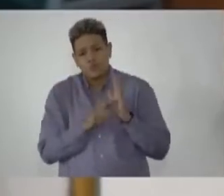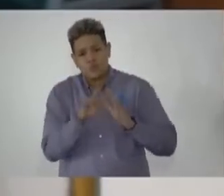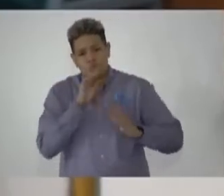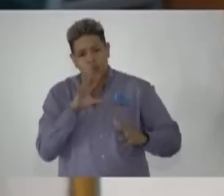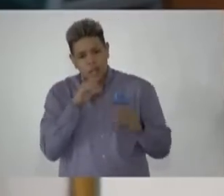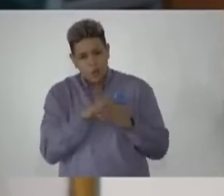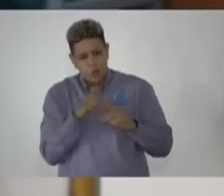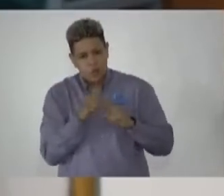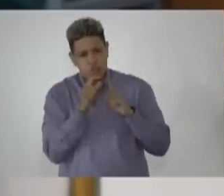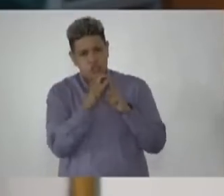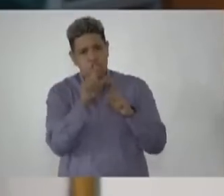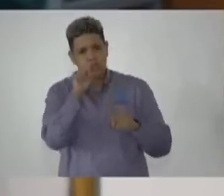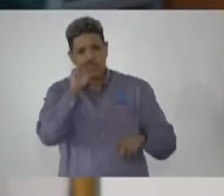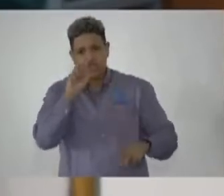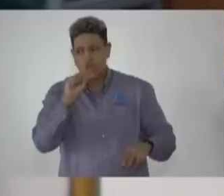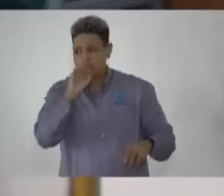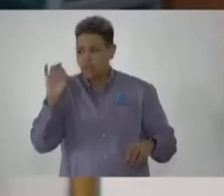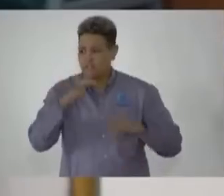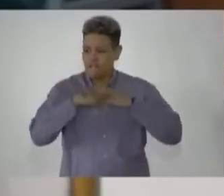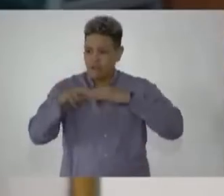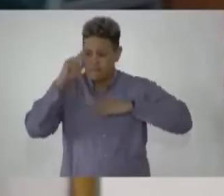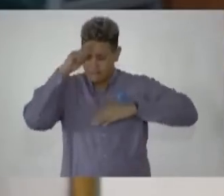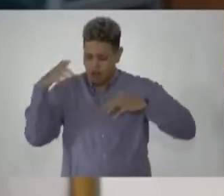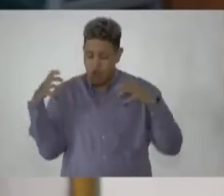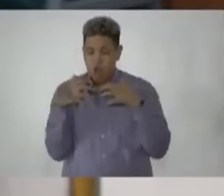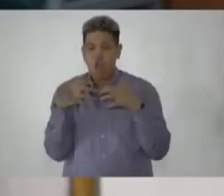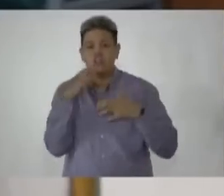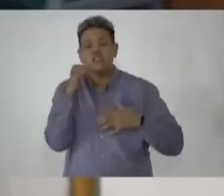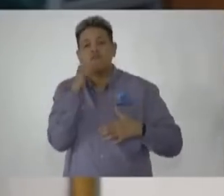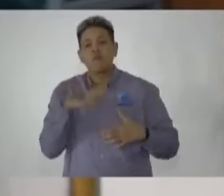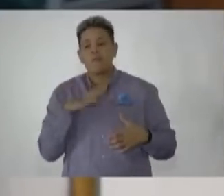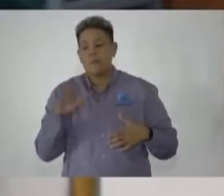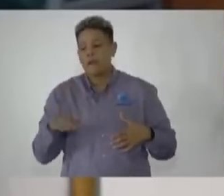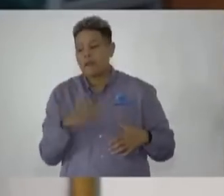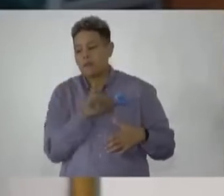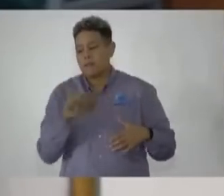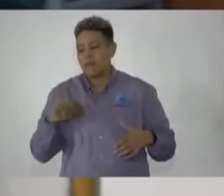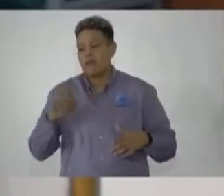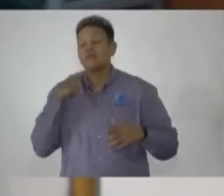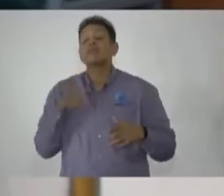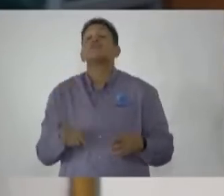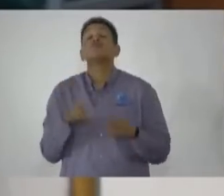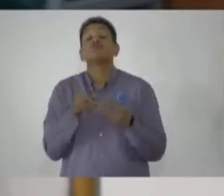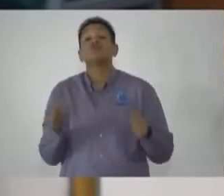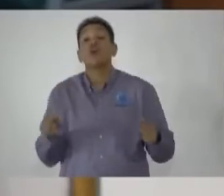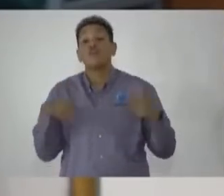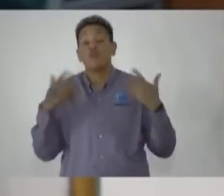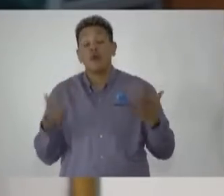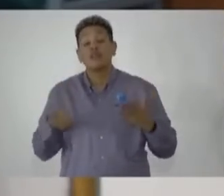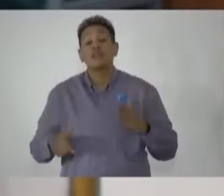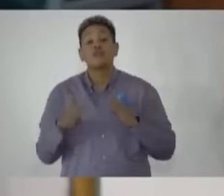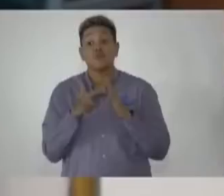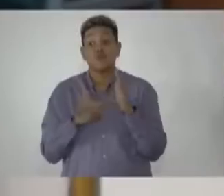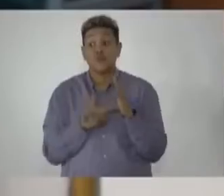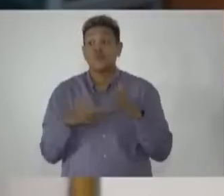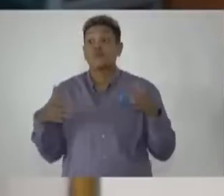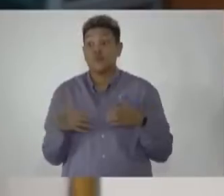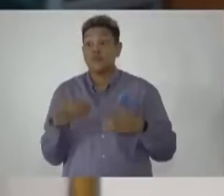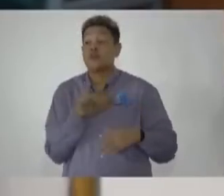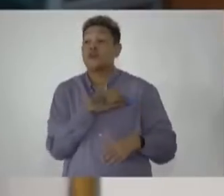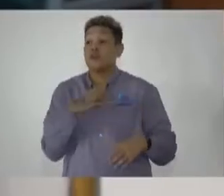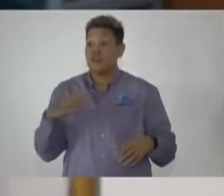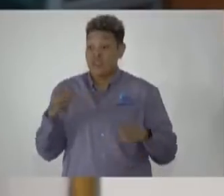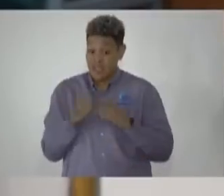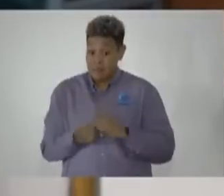include the terms of reference for the Caucus of Women Parliamentarians, be it resolved that the standing orders be